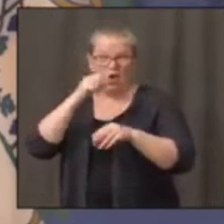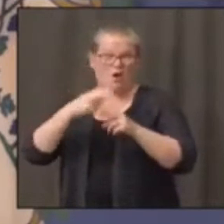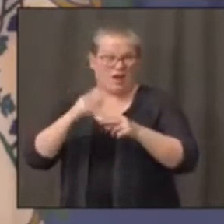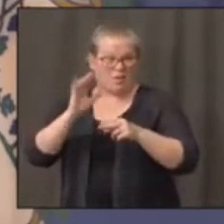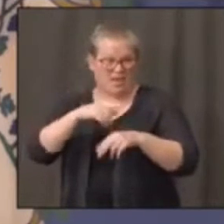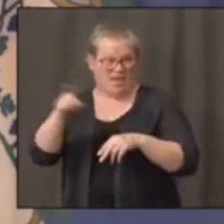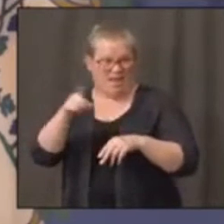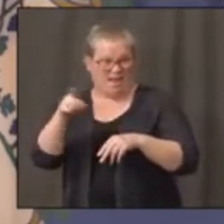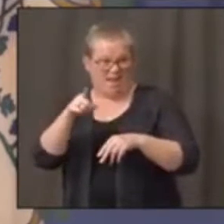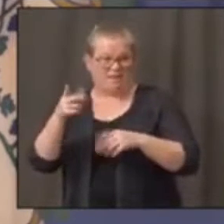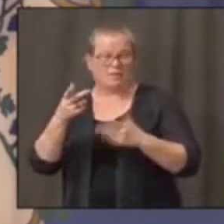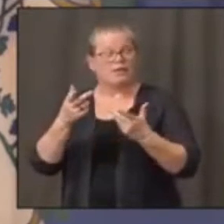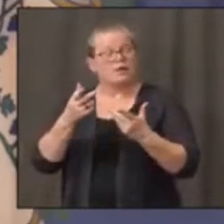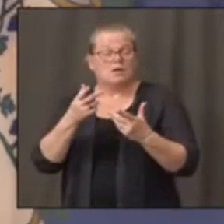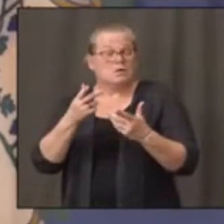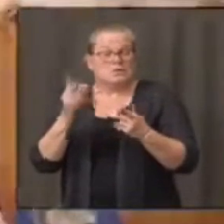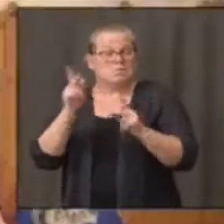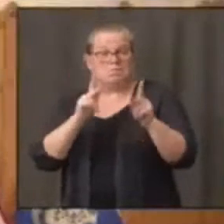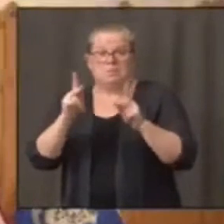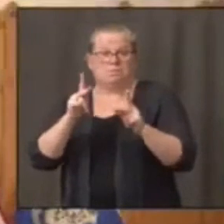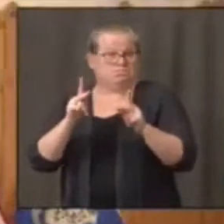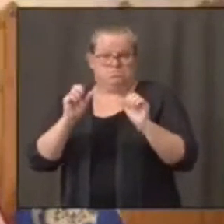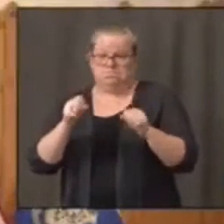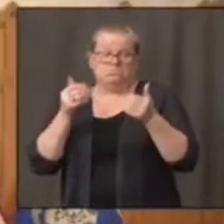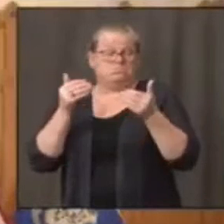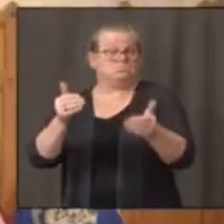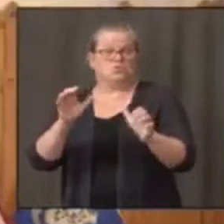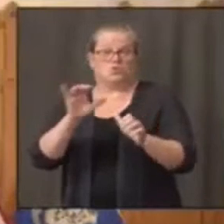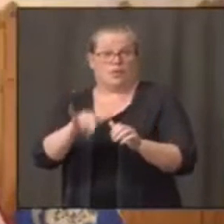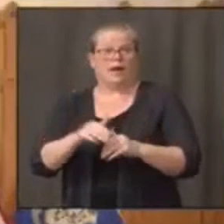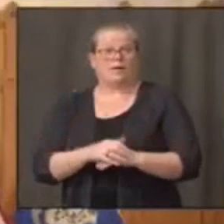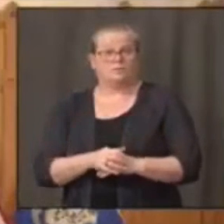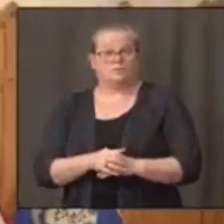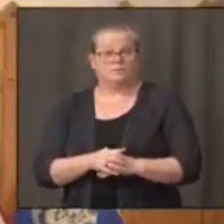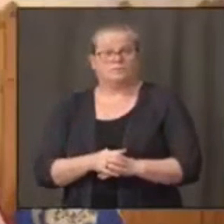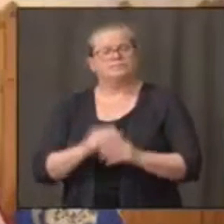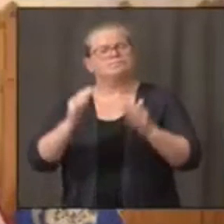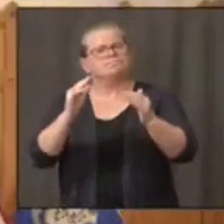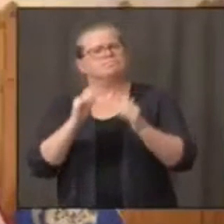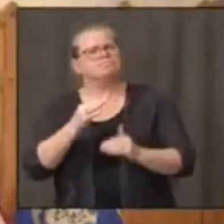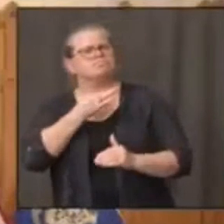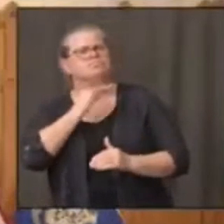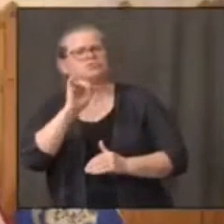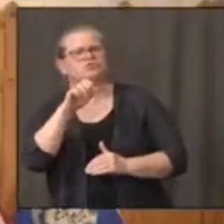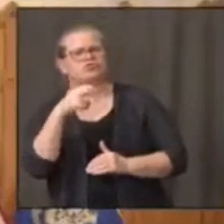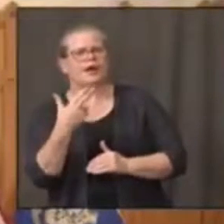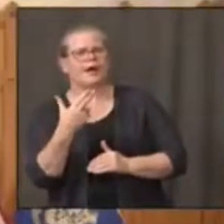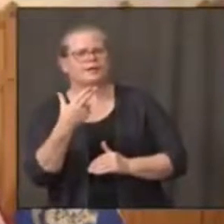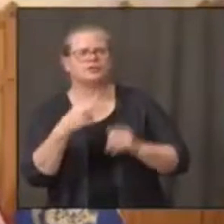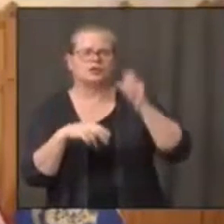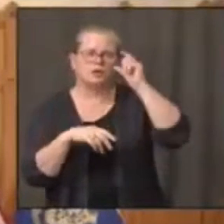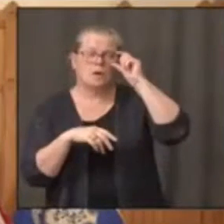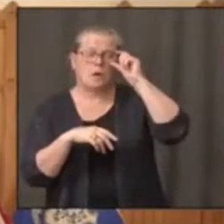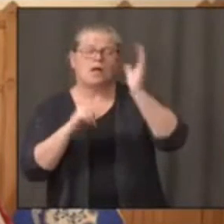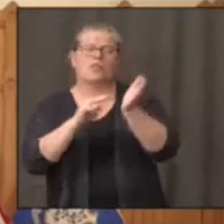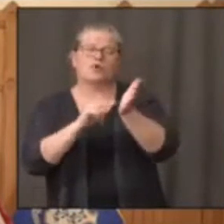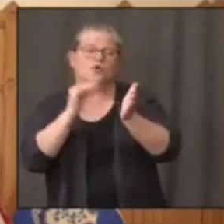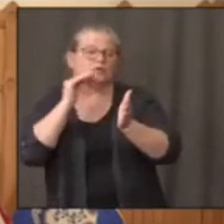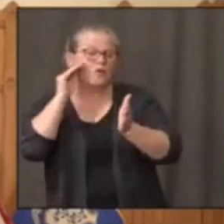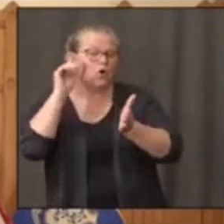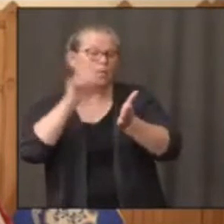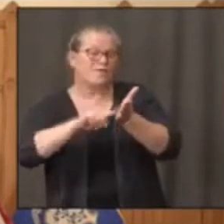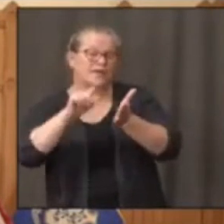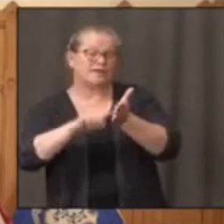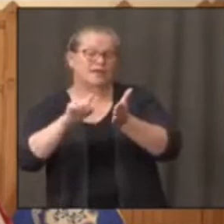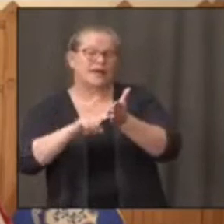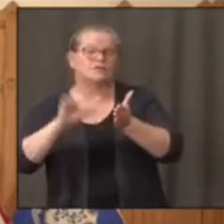Thanks. And one more for Josh. Josh, anything preliminary on the nursing home investigation through the